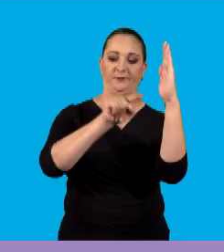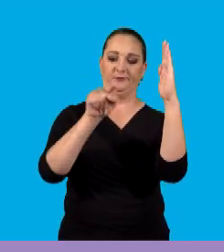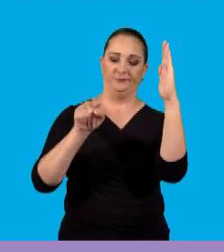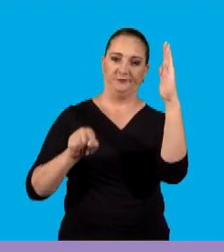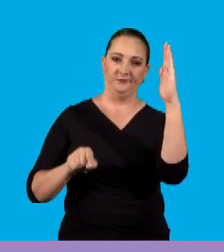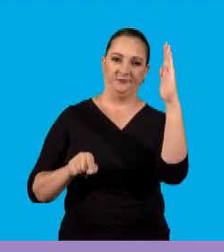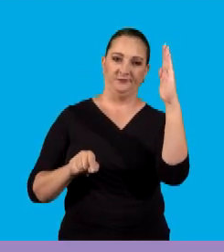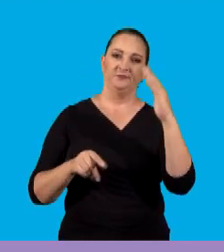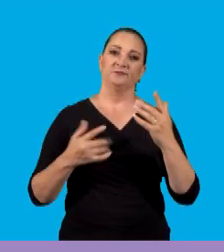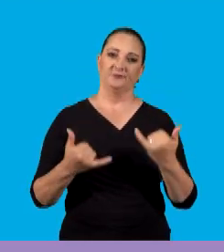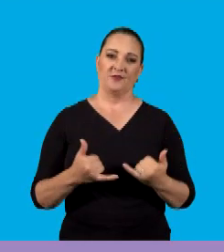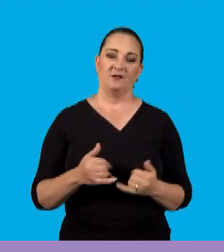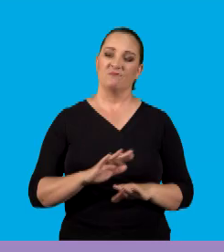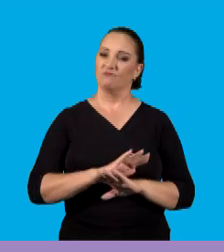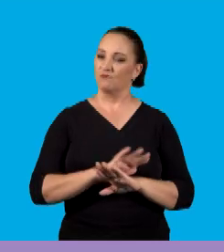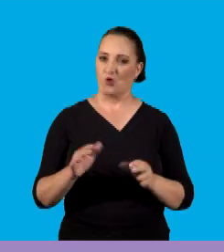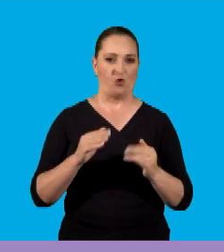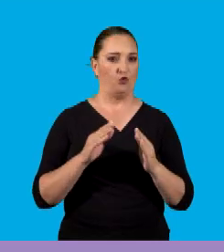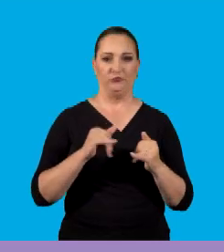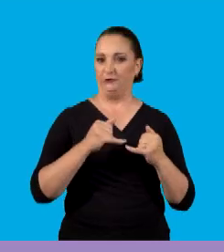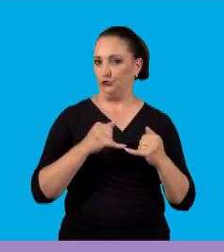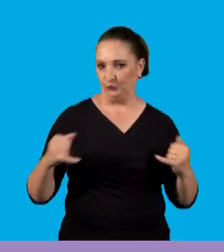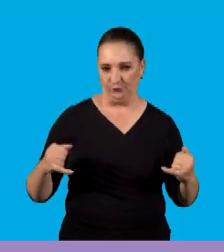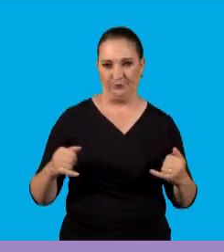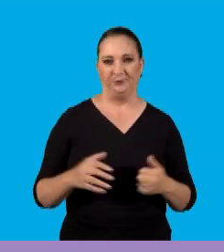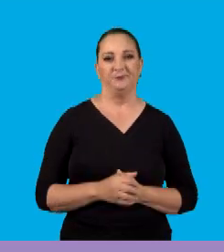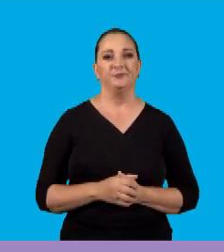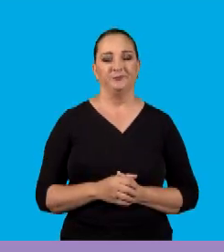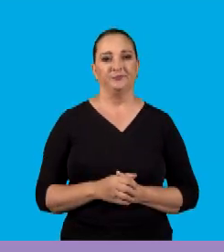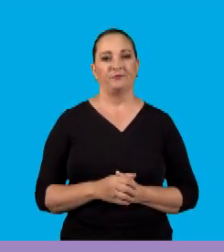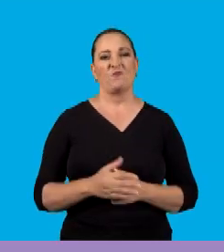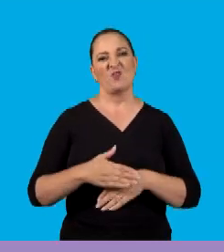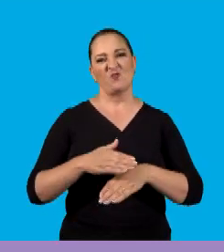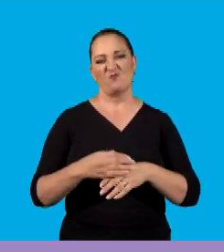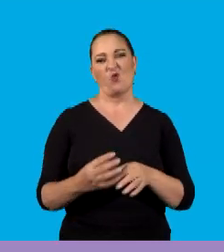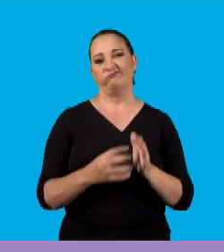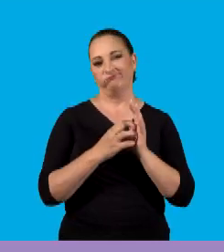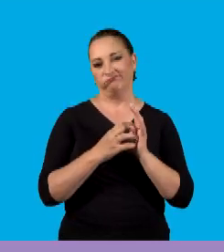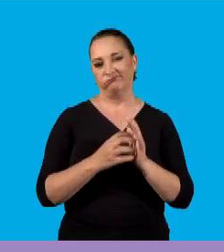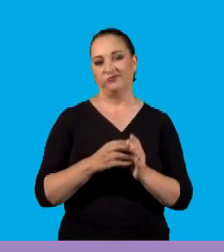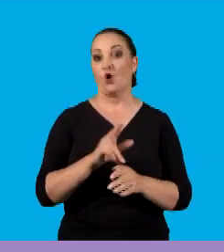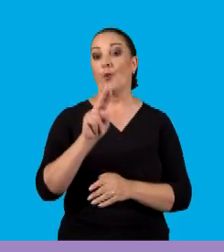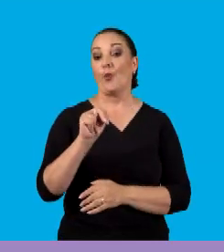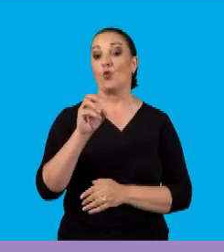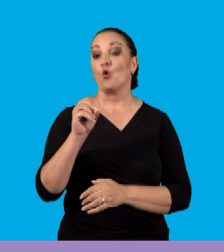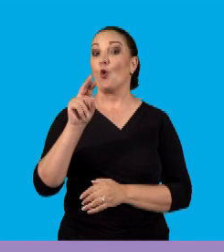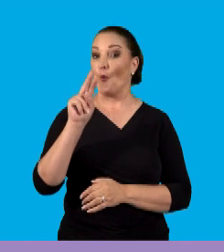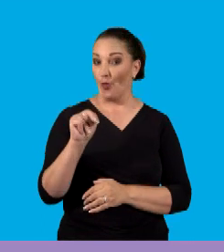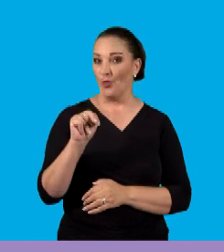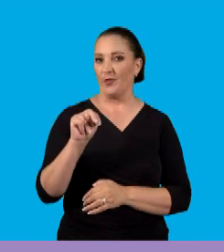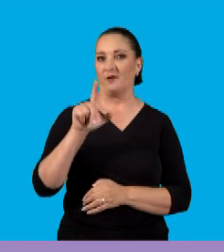it is also not straight, it is forming a clear curve, so that is also another example of